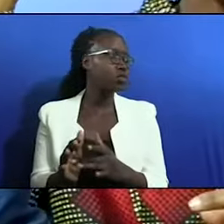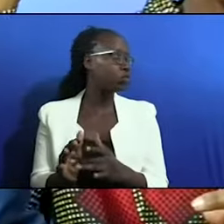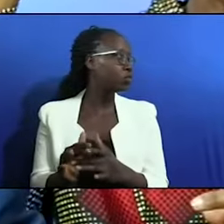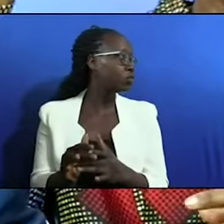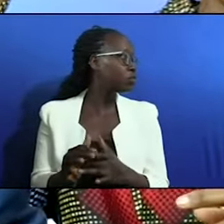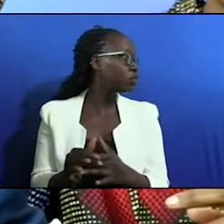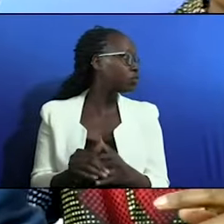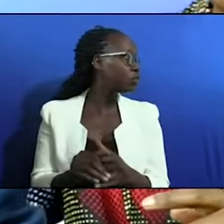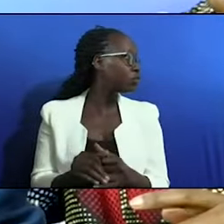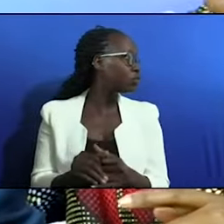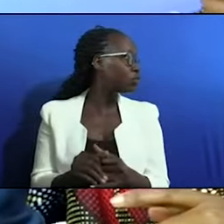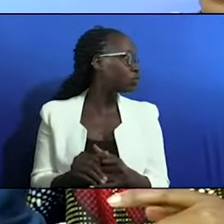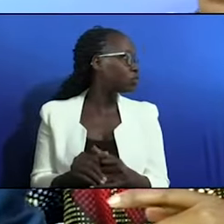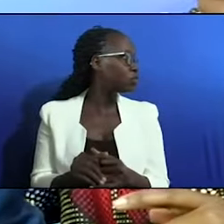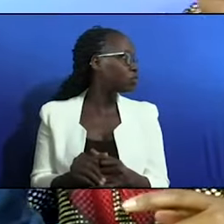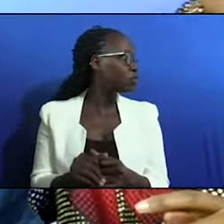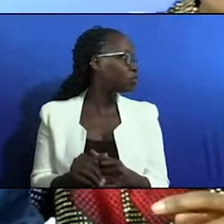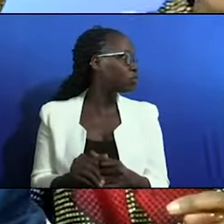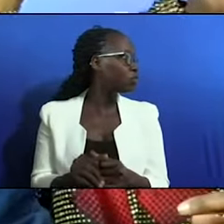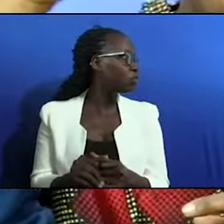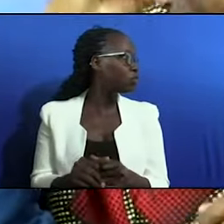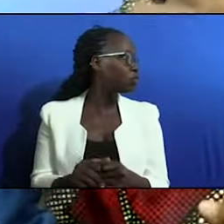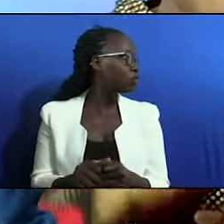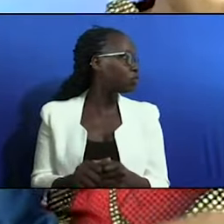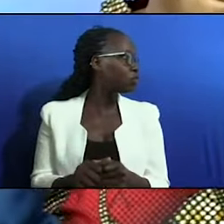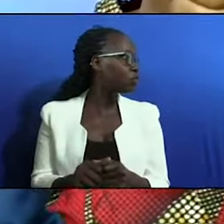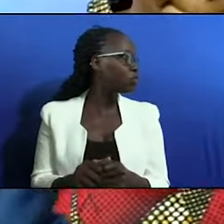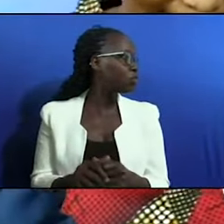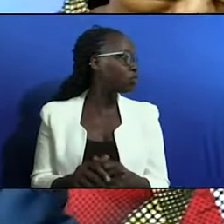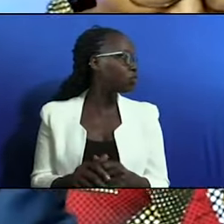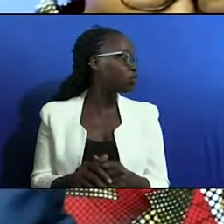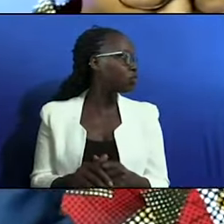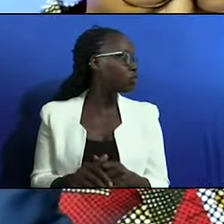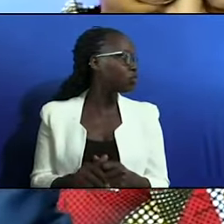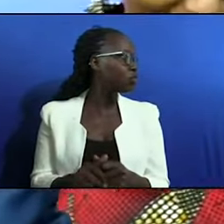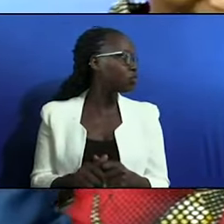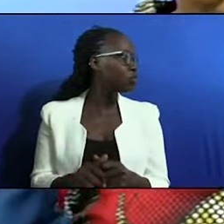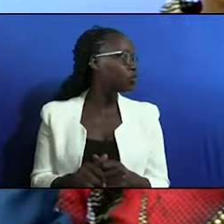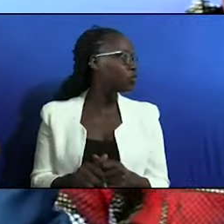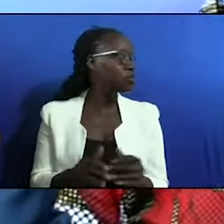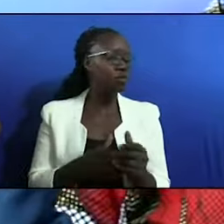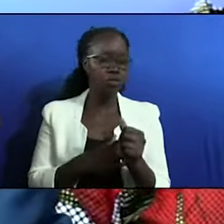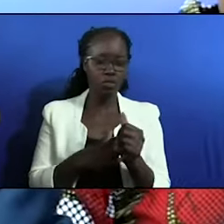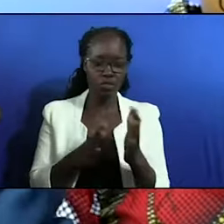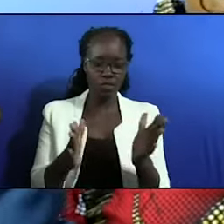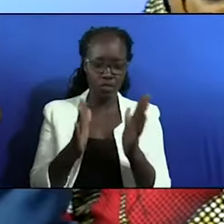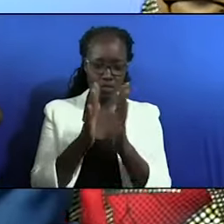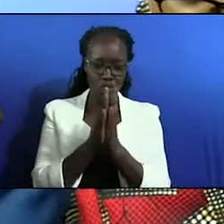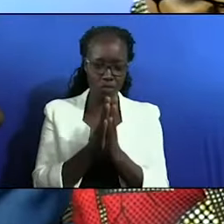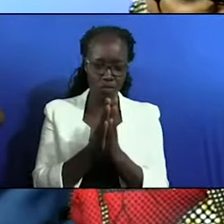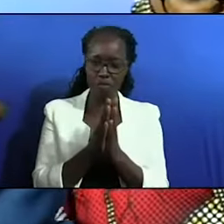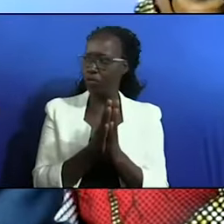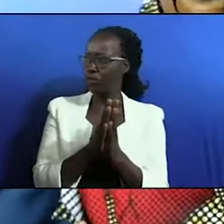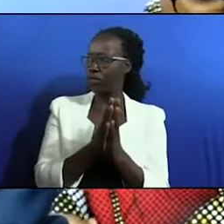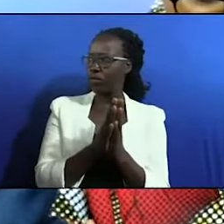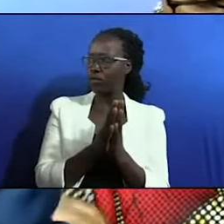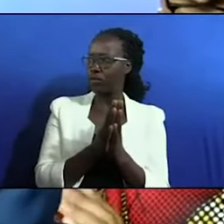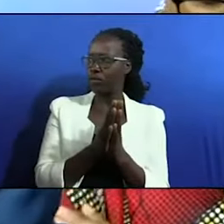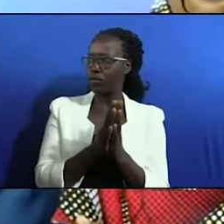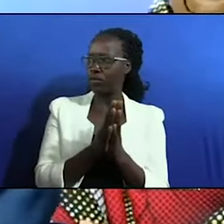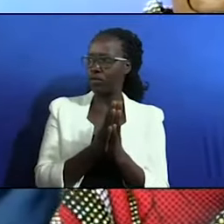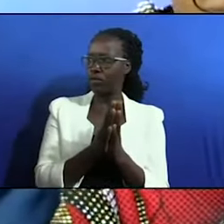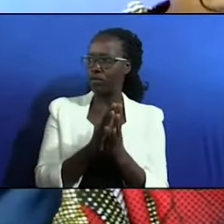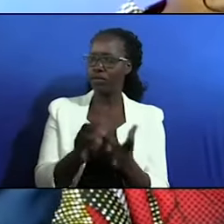Don't wait to come in secret. Come publicly. I'm going to ask our leader to make a very